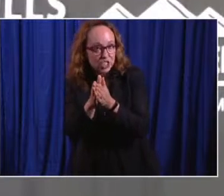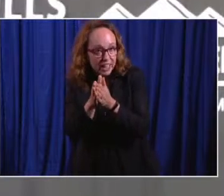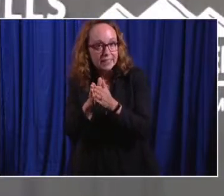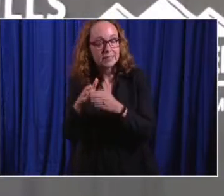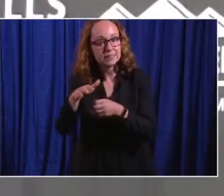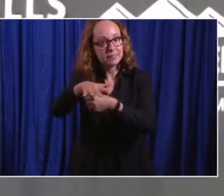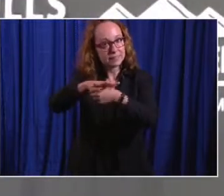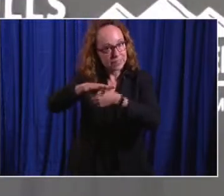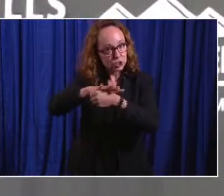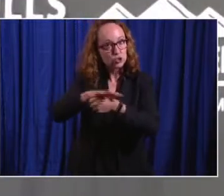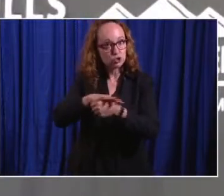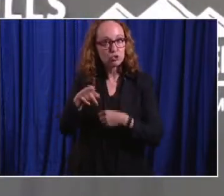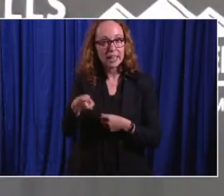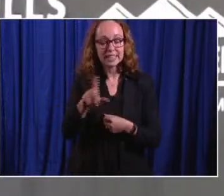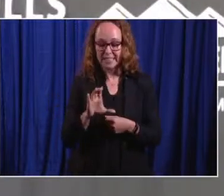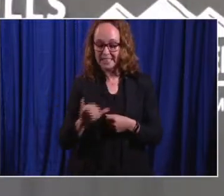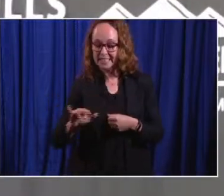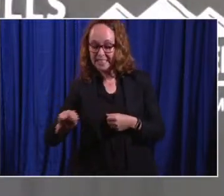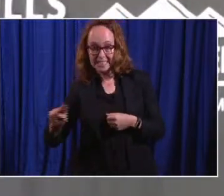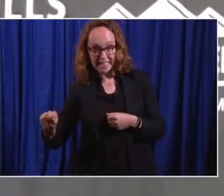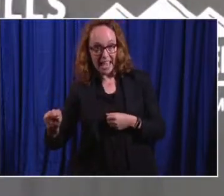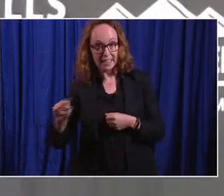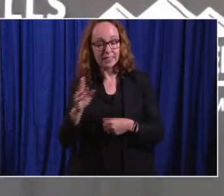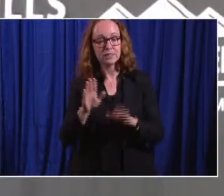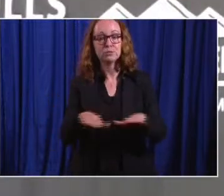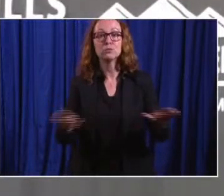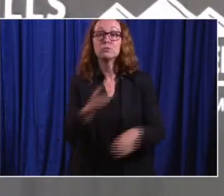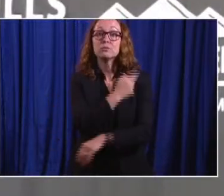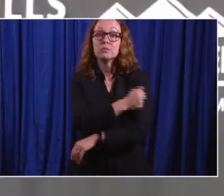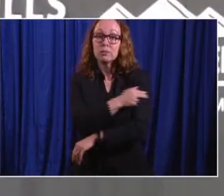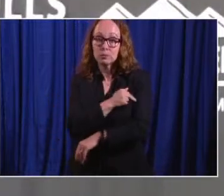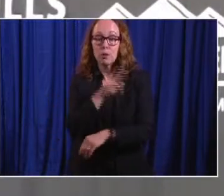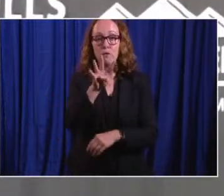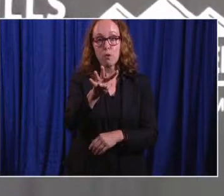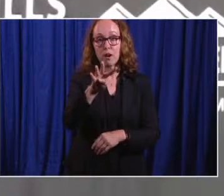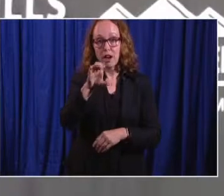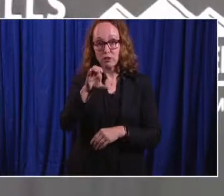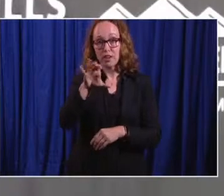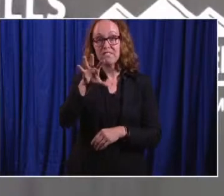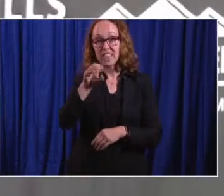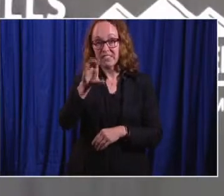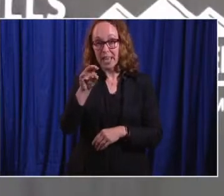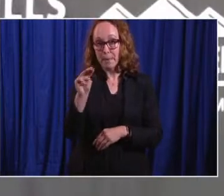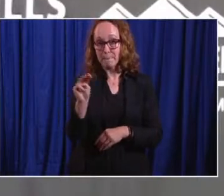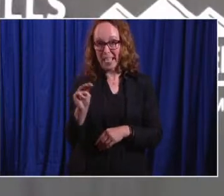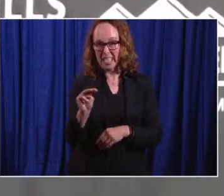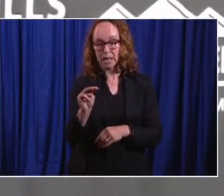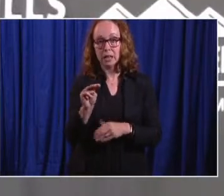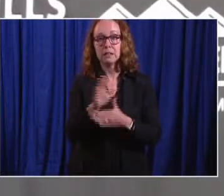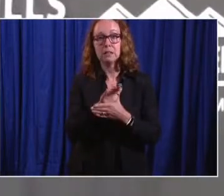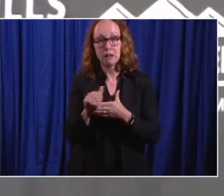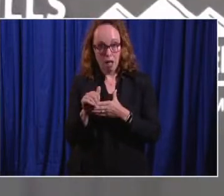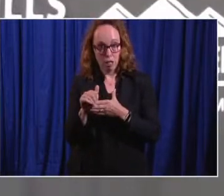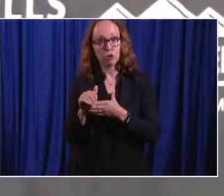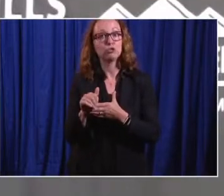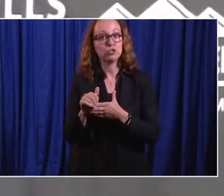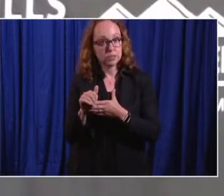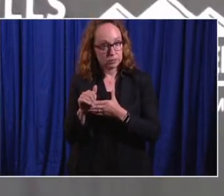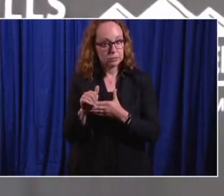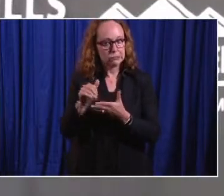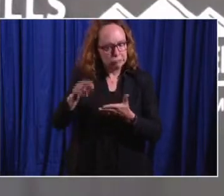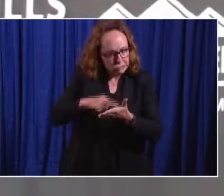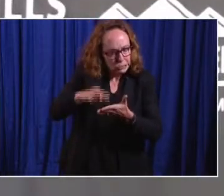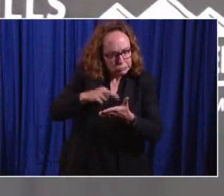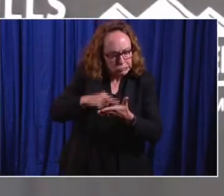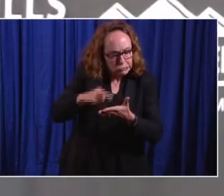UC and Cincinnati Children's Hospital, that they do $450 million in research per year, which